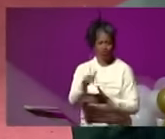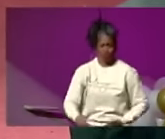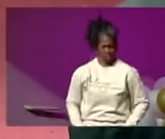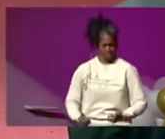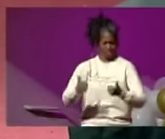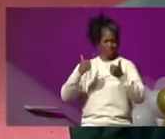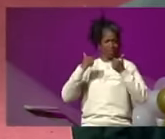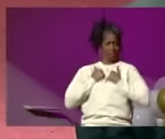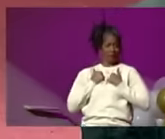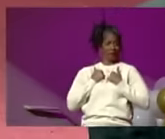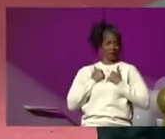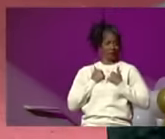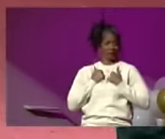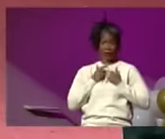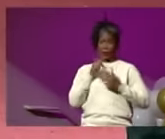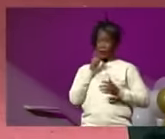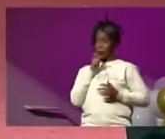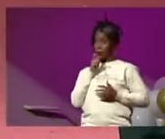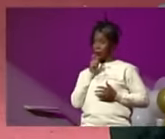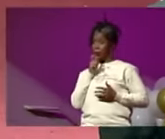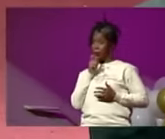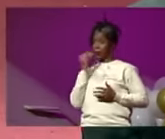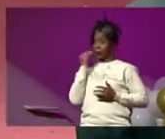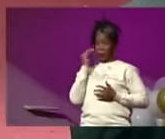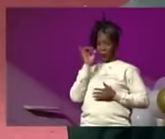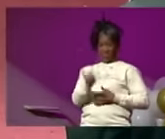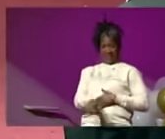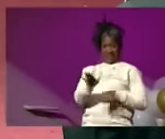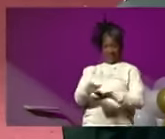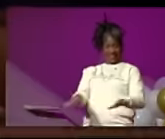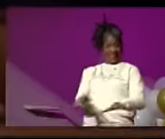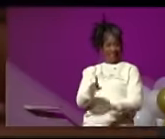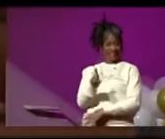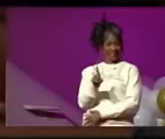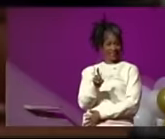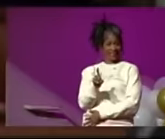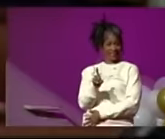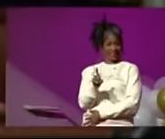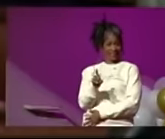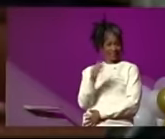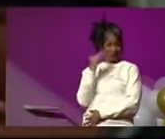down. Does anybody know that child?